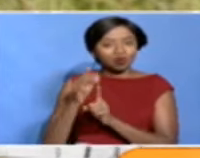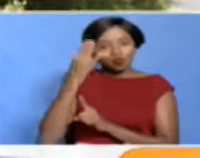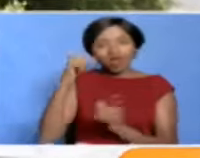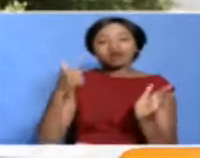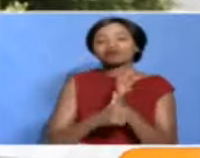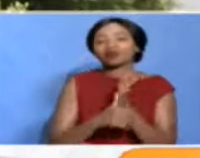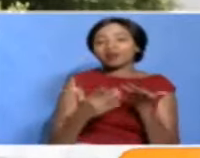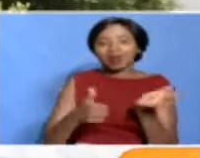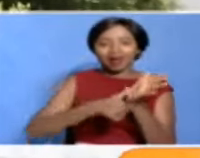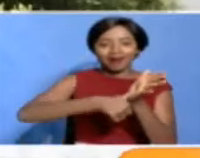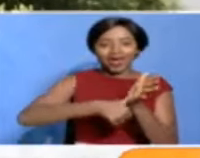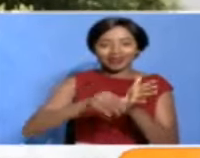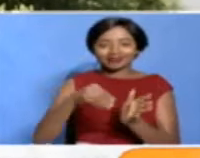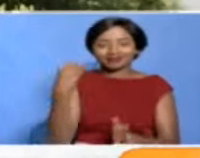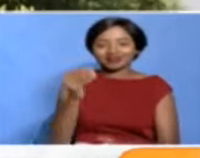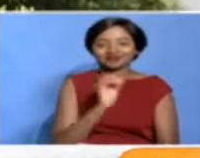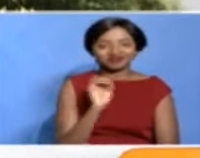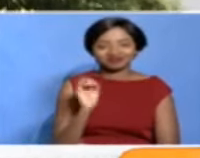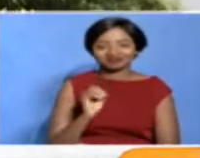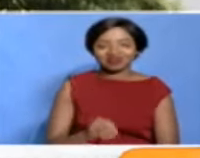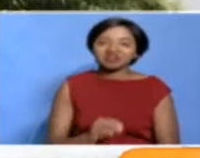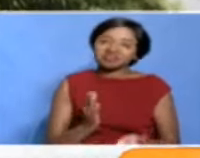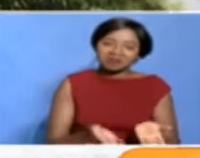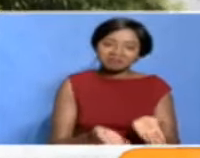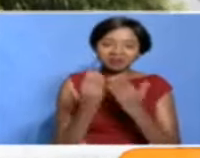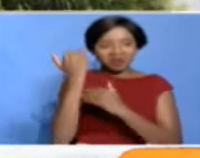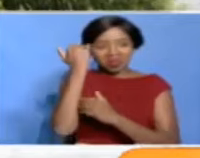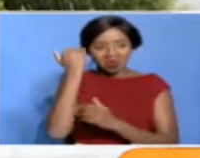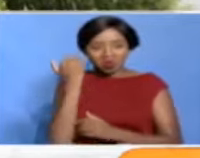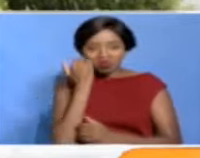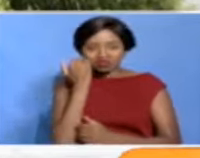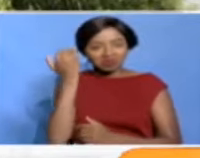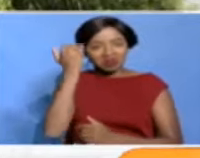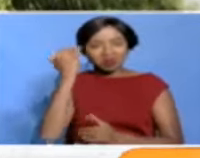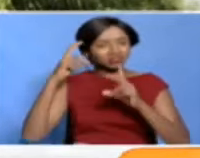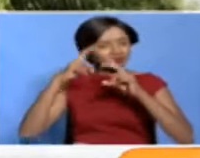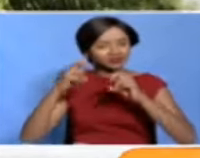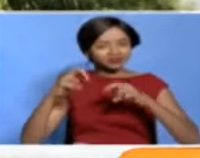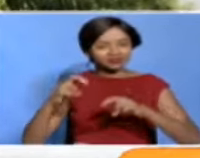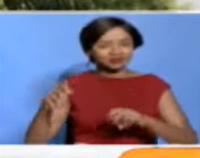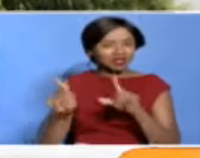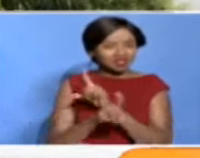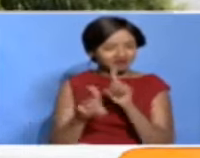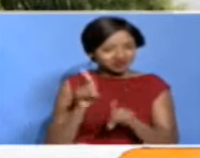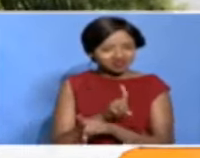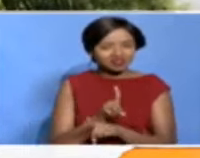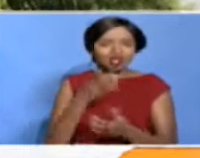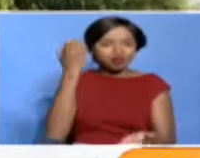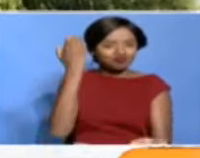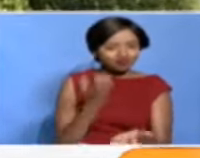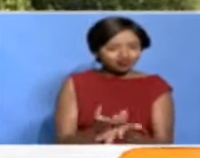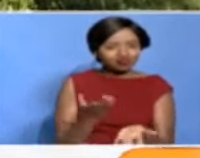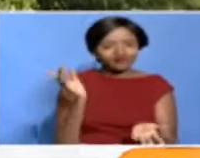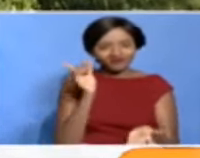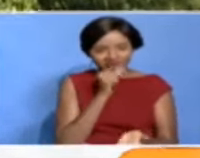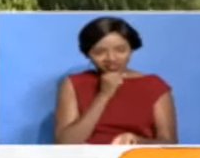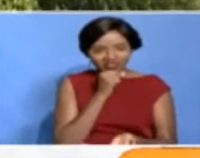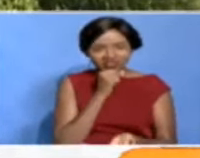naye. Kapeleka kotini. Kotini wakafanyia kila kitu. Waka proof.